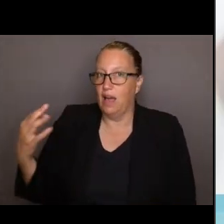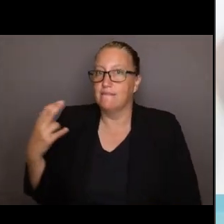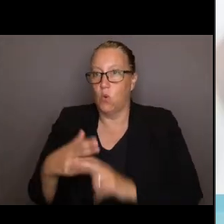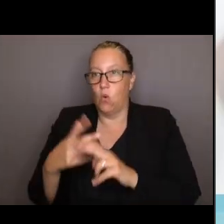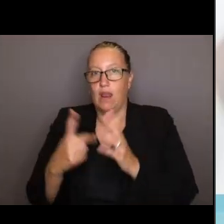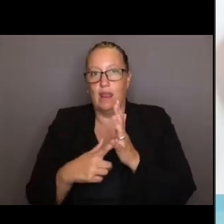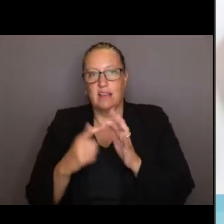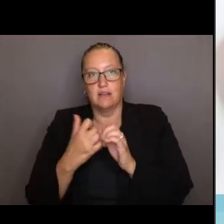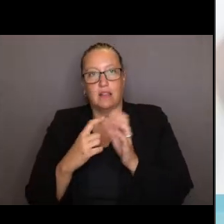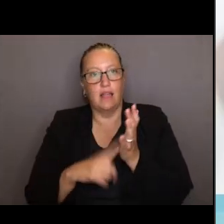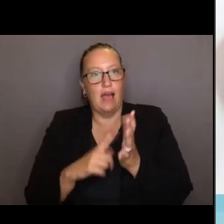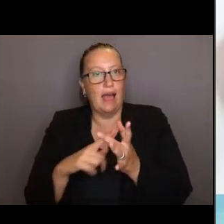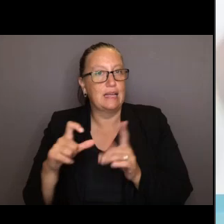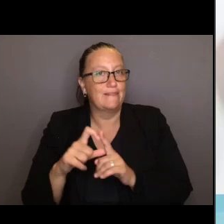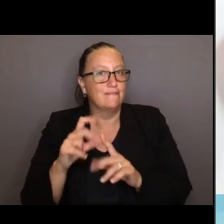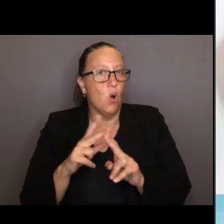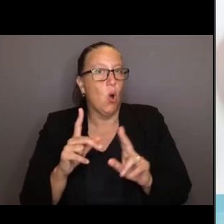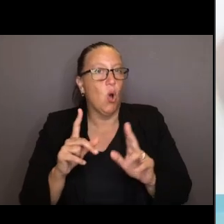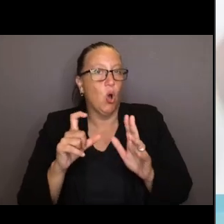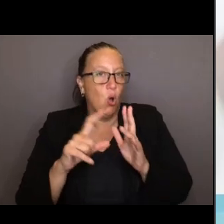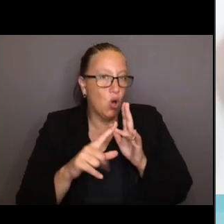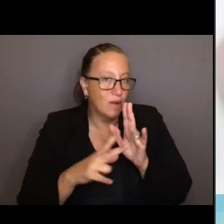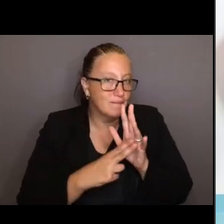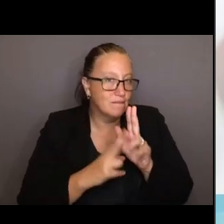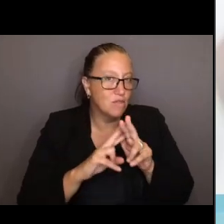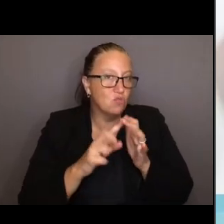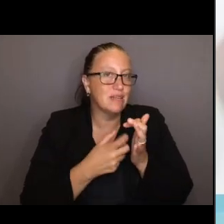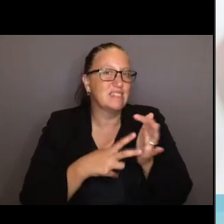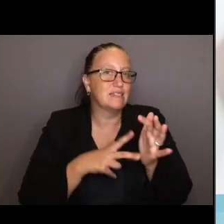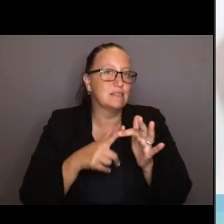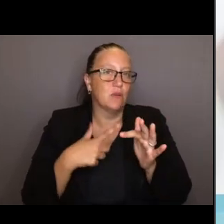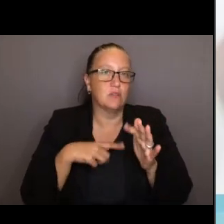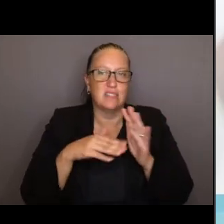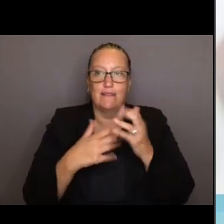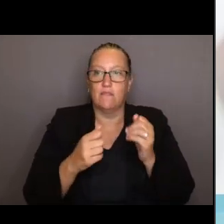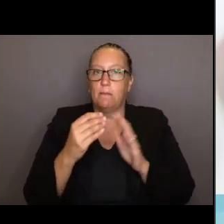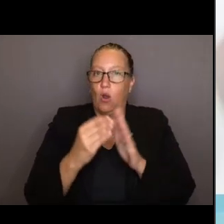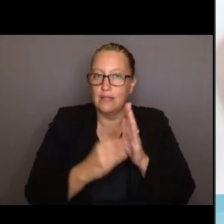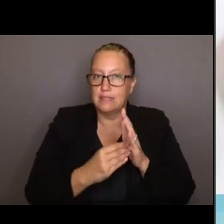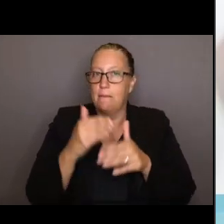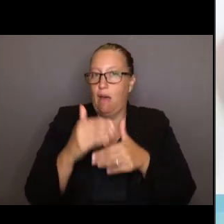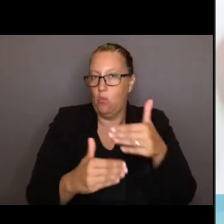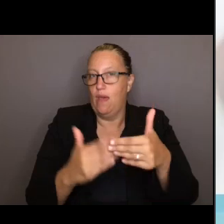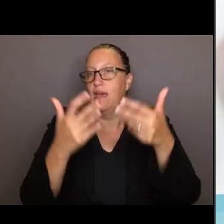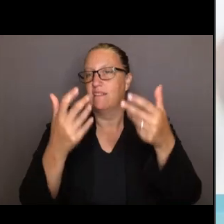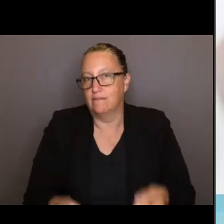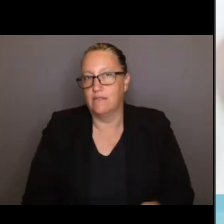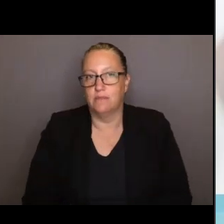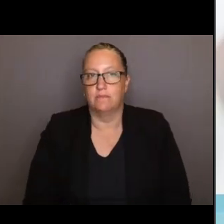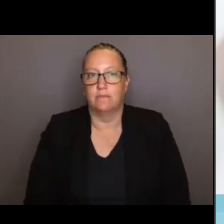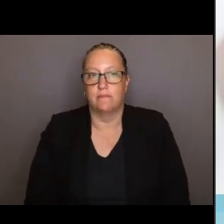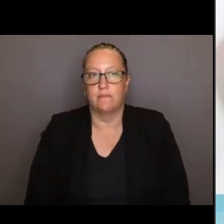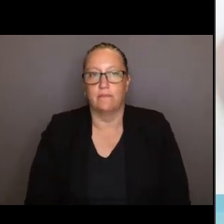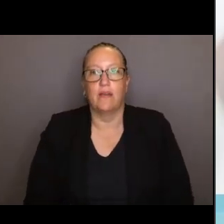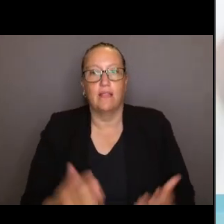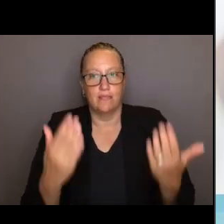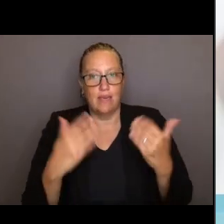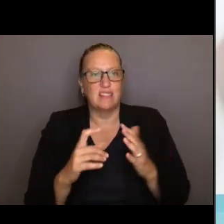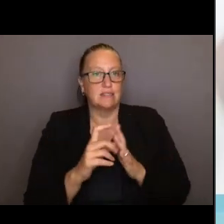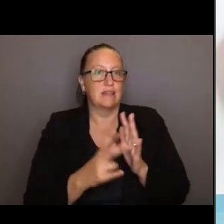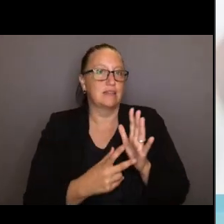conference, because there's now a pathway built into our policies that deals with that. So then the DNA test can occur,